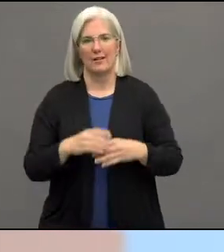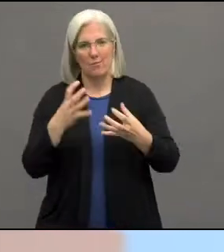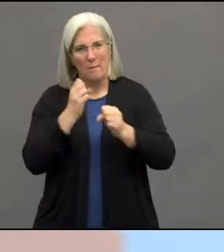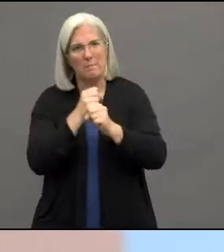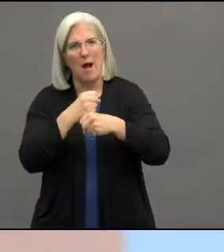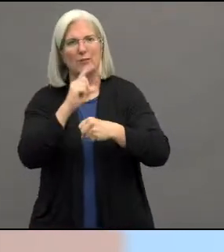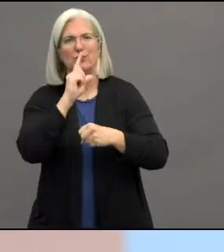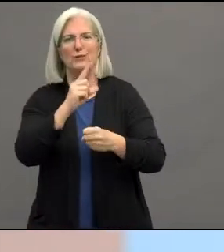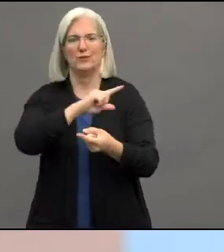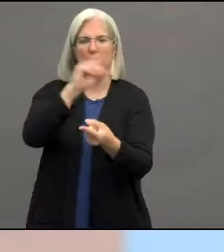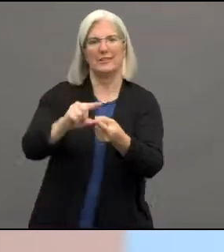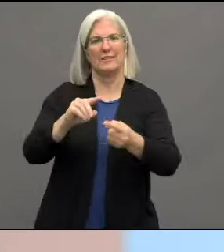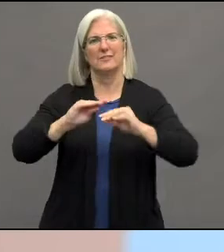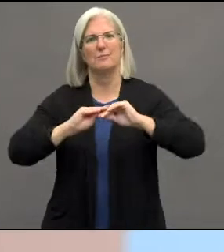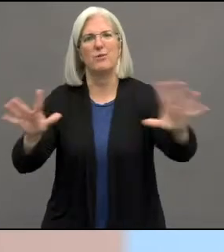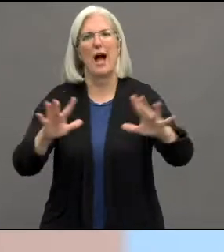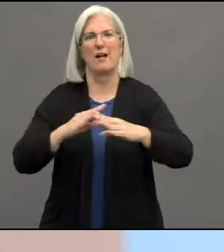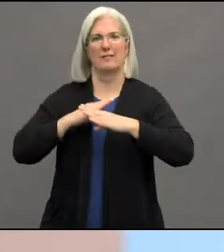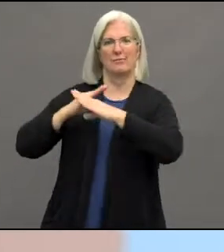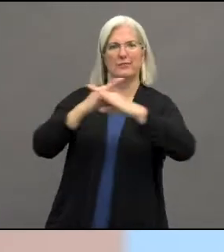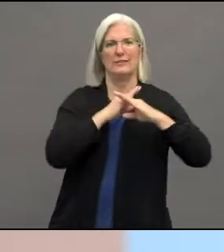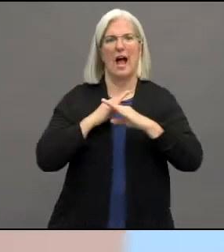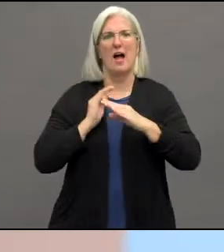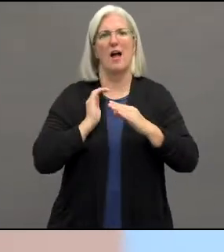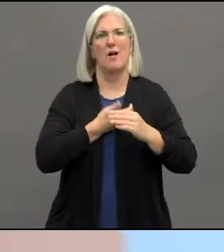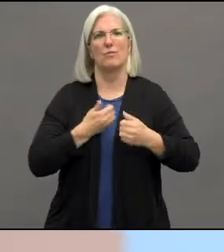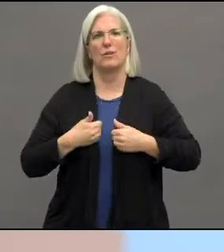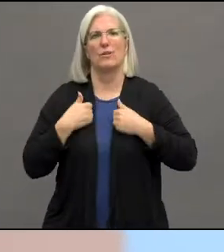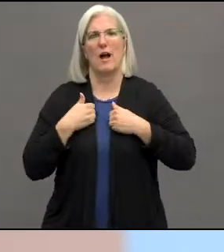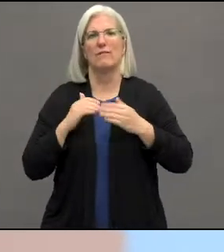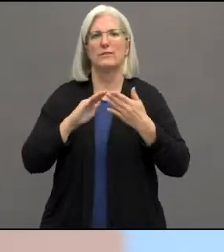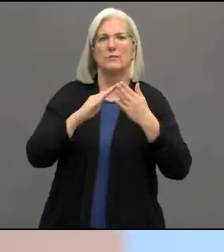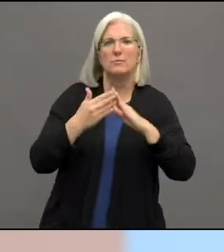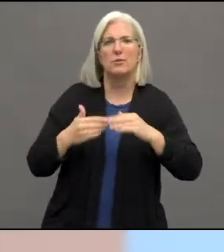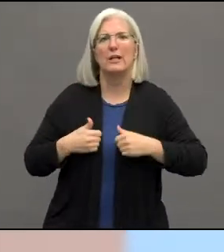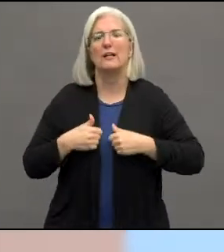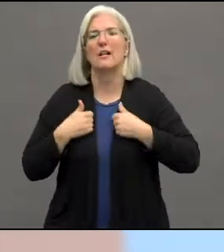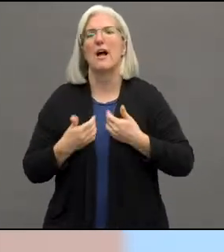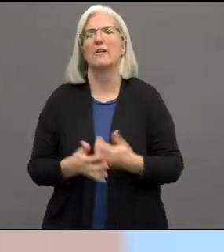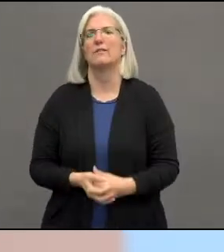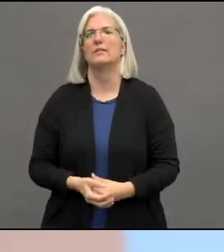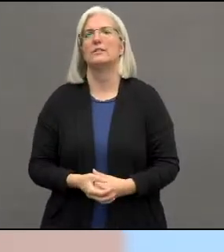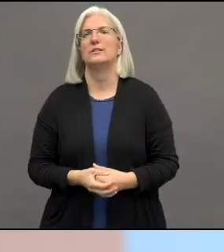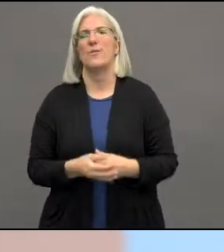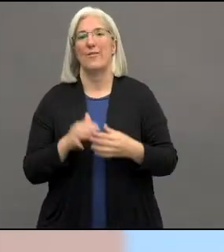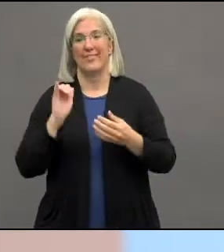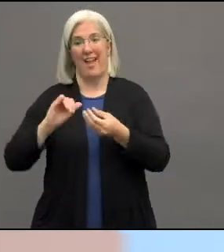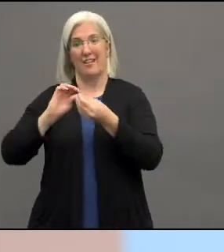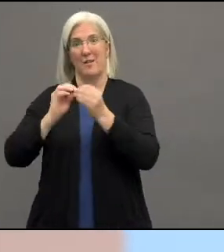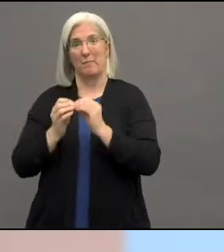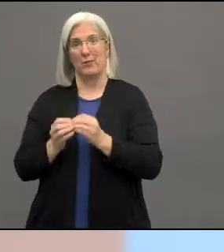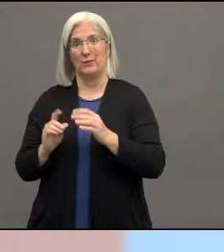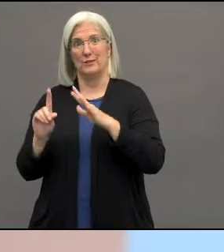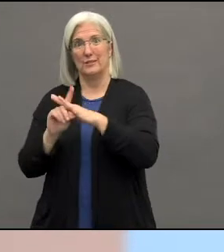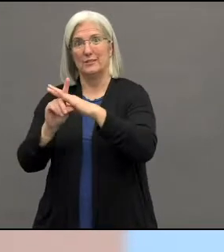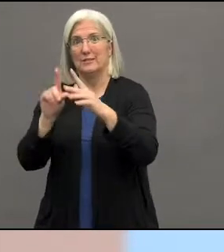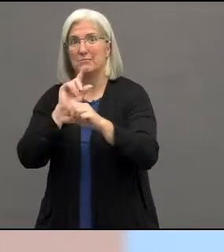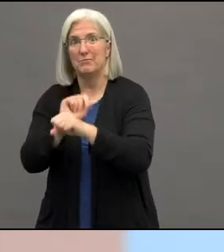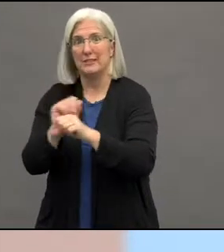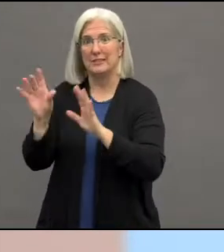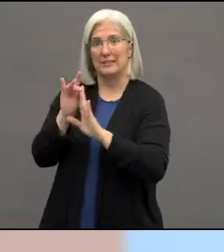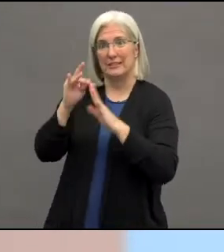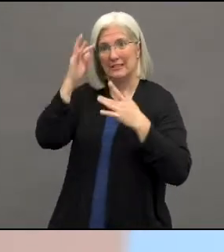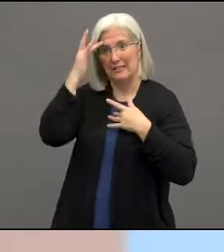and due to COVID-19. So as we are continuing to see an increase of cases, we're also seeing an increase of